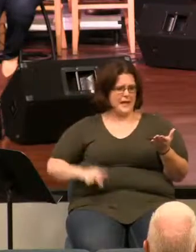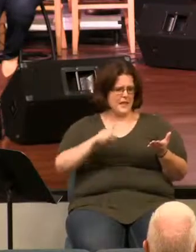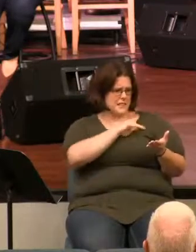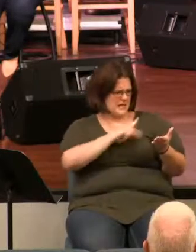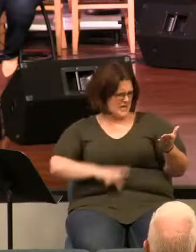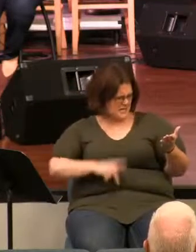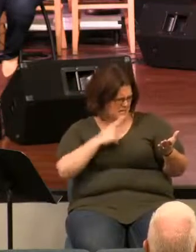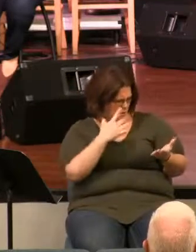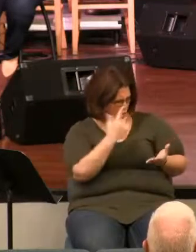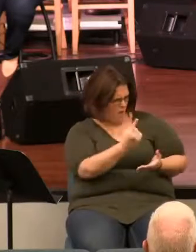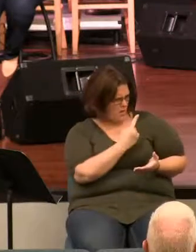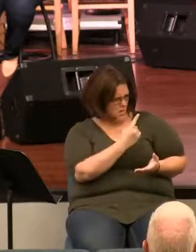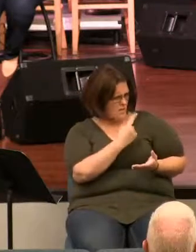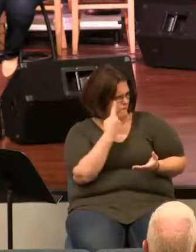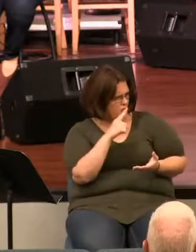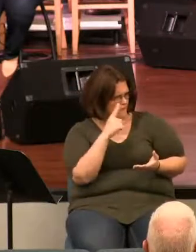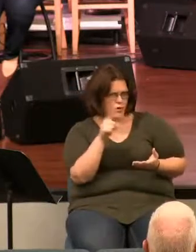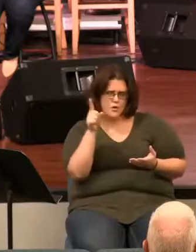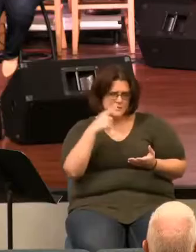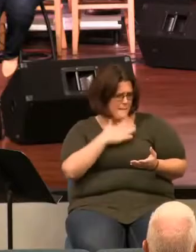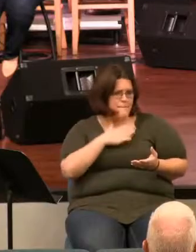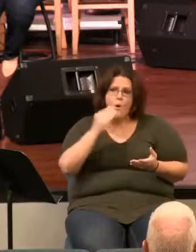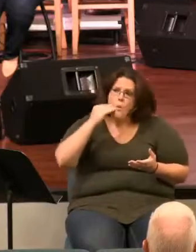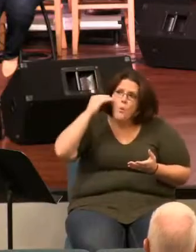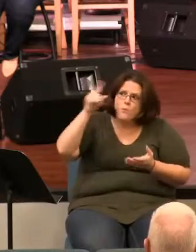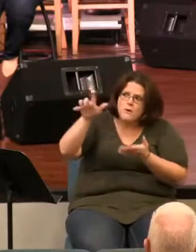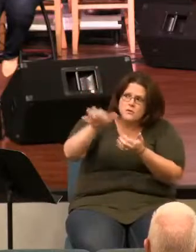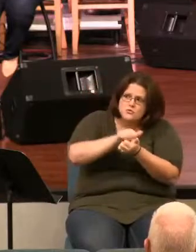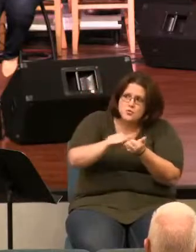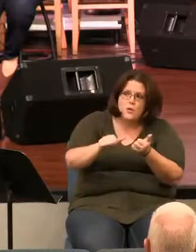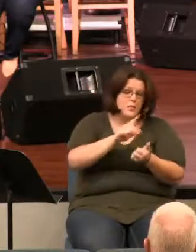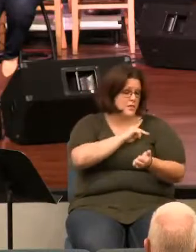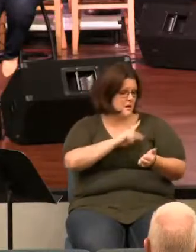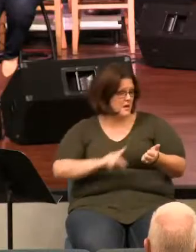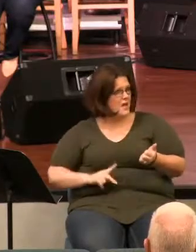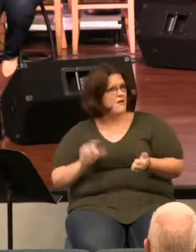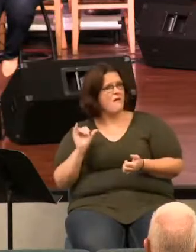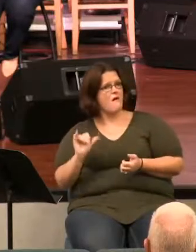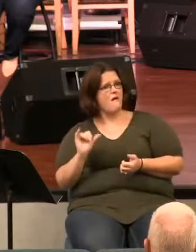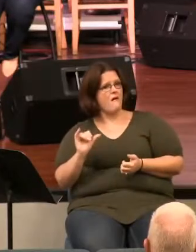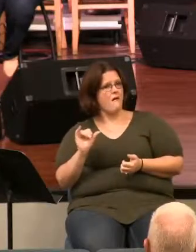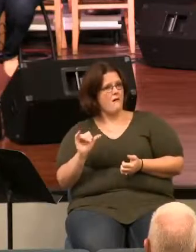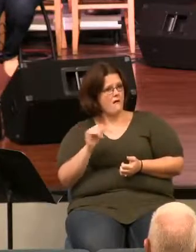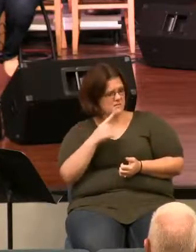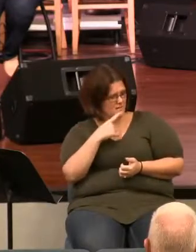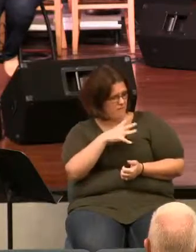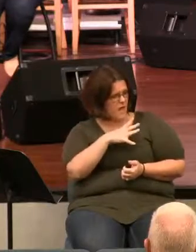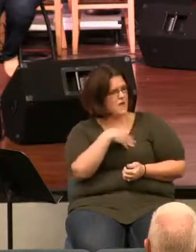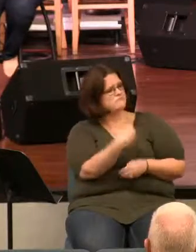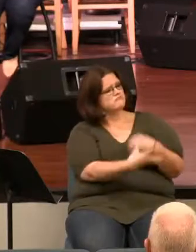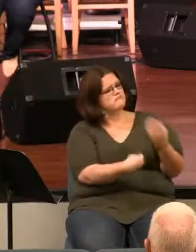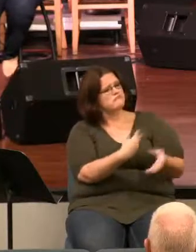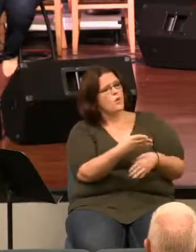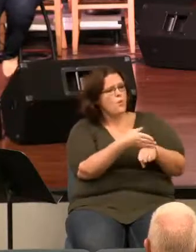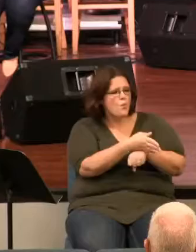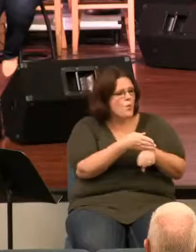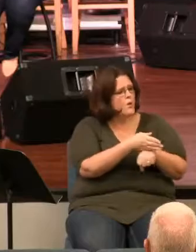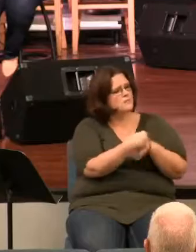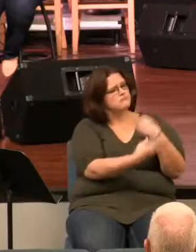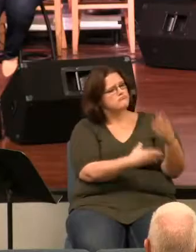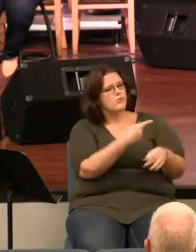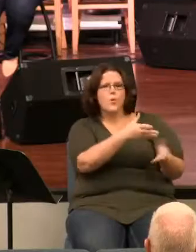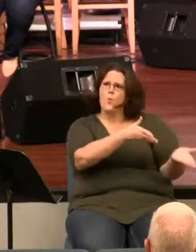is destroyed. And the king gave him an edict, a letter, and gave him wood and different things and said, go do your